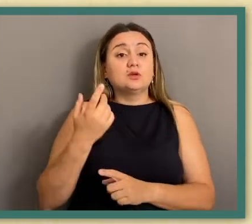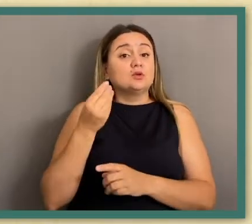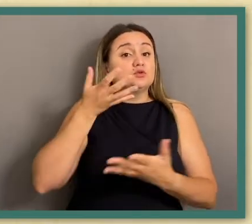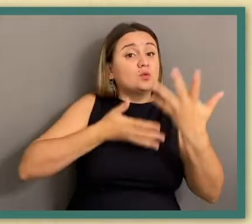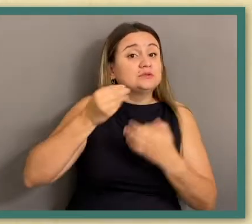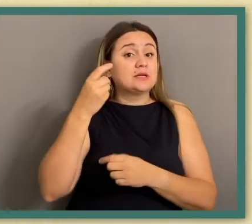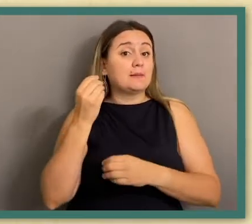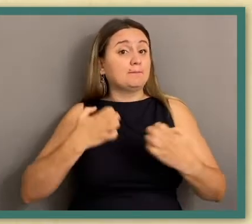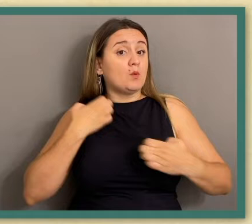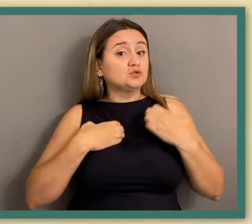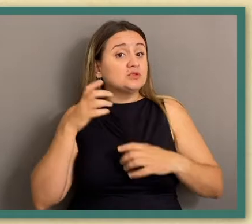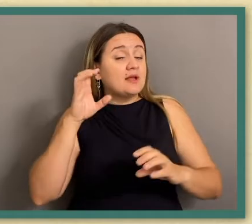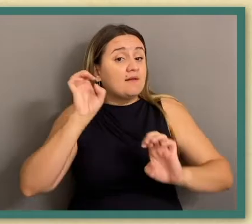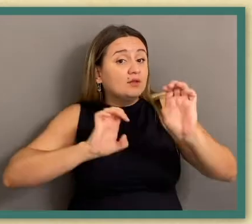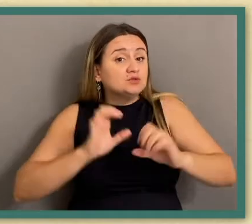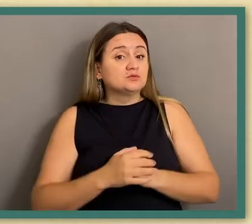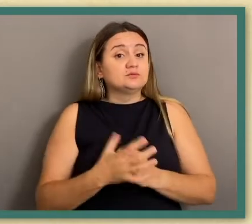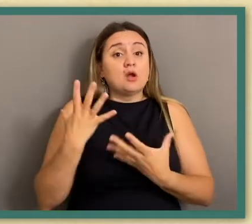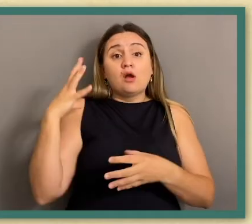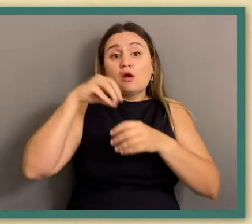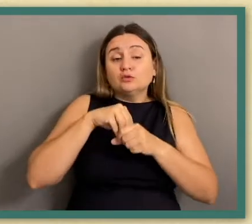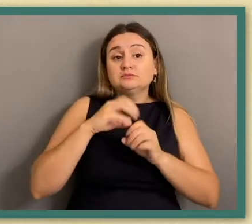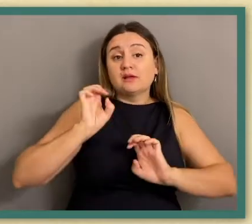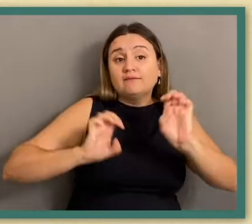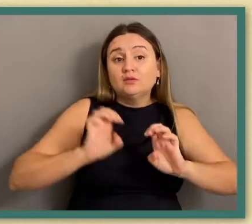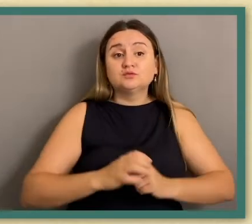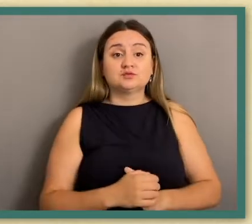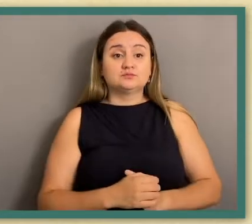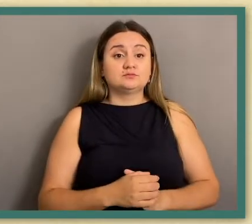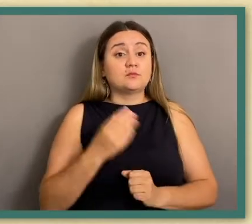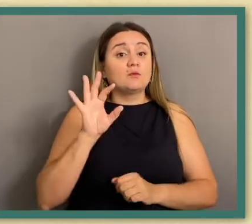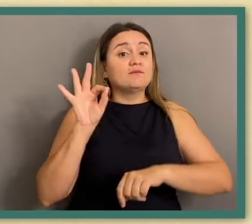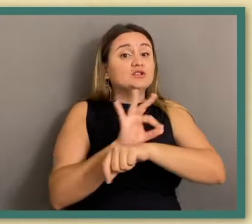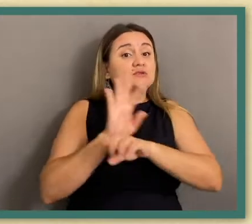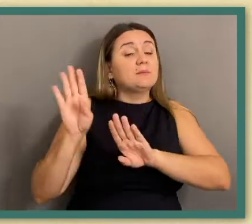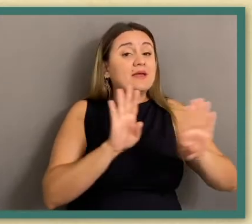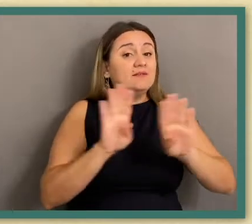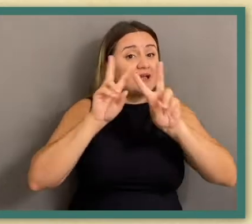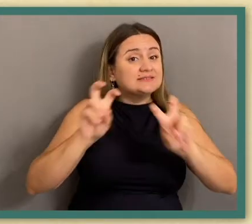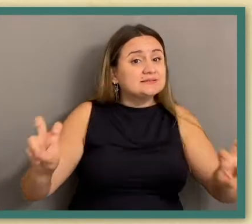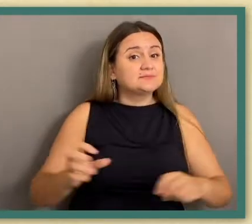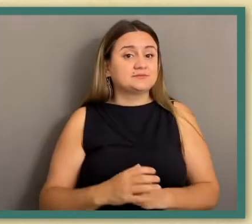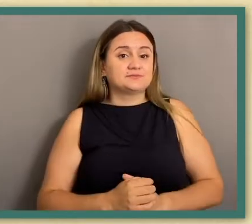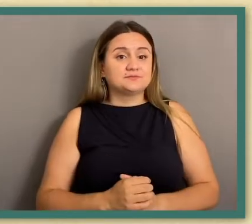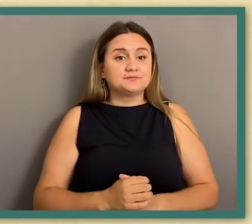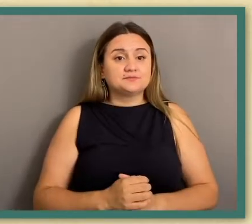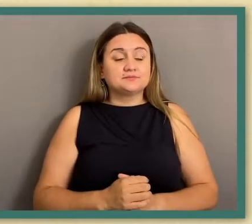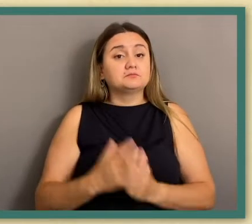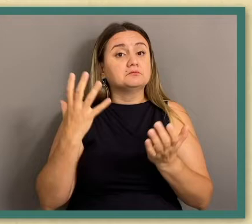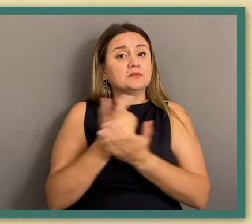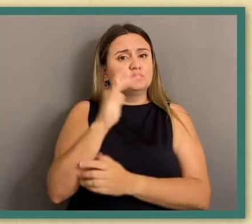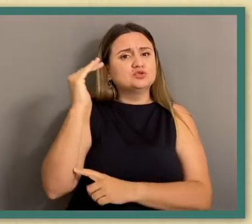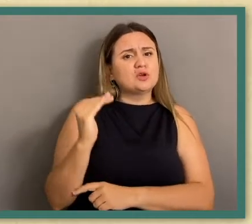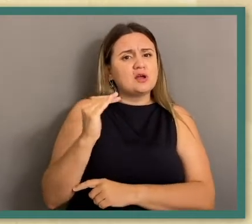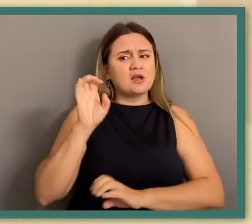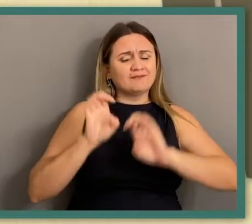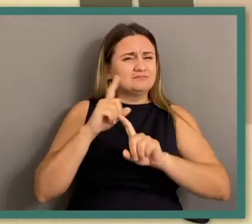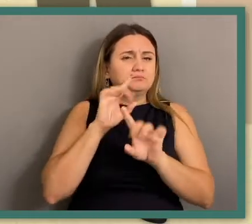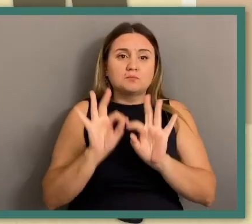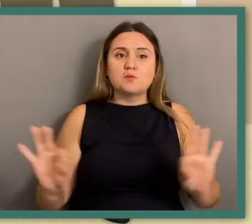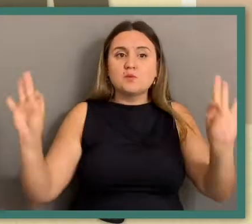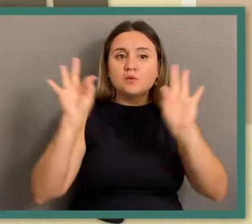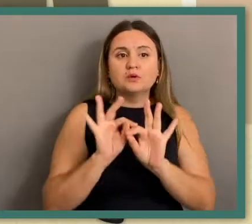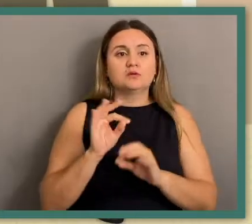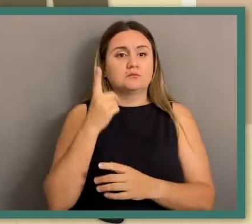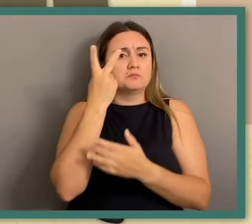a social-emotional evaluation, an autism evaluation, and a functional behavior assessment. Getting your child evaluated